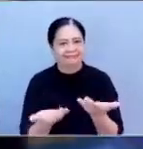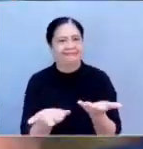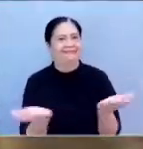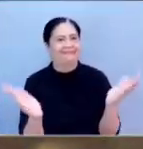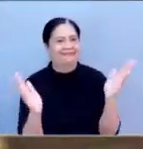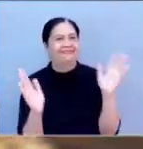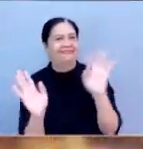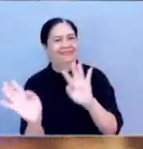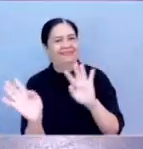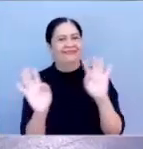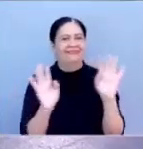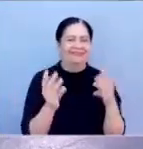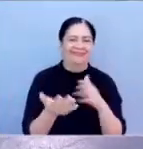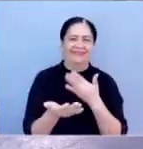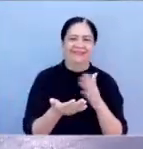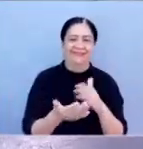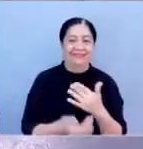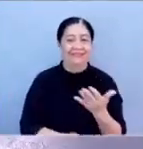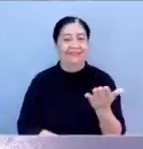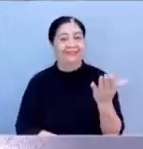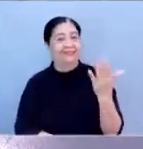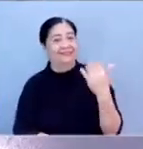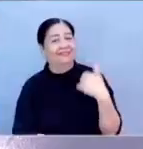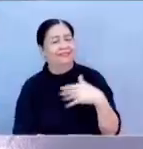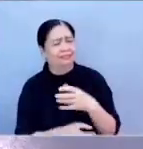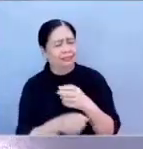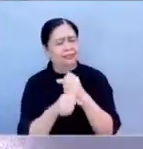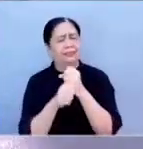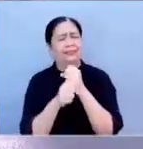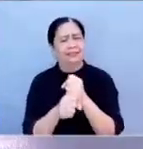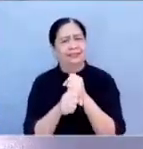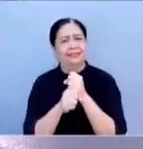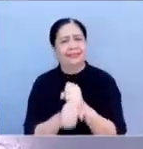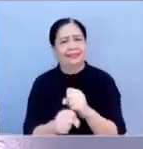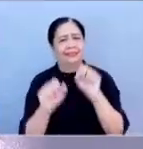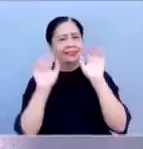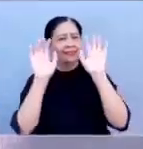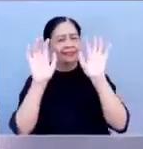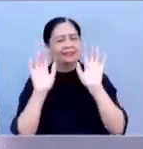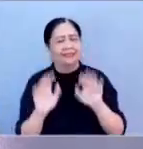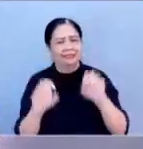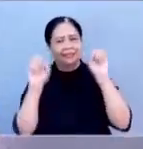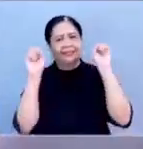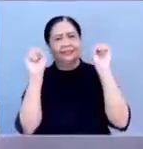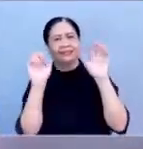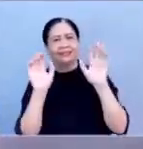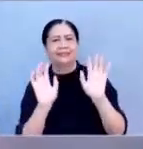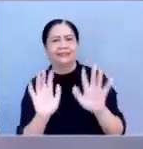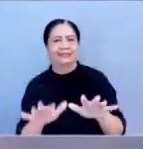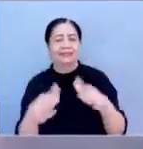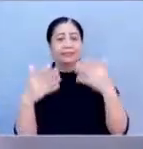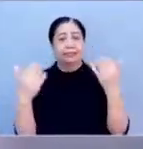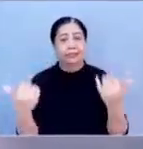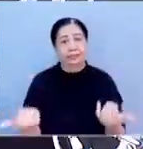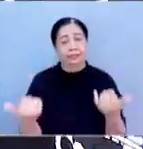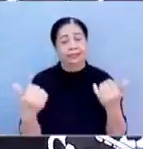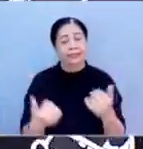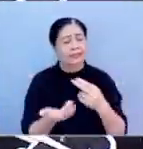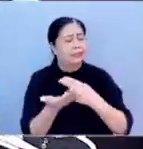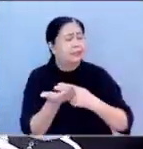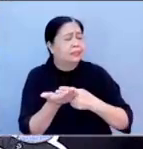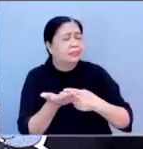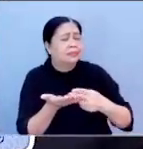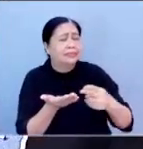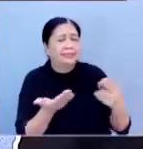dancers. Hold on to that magic on this